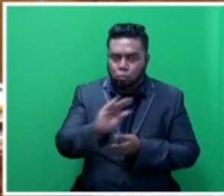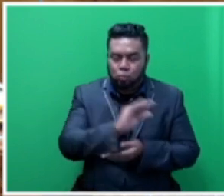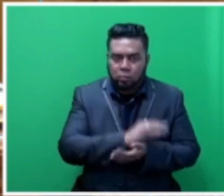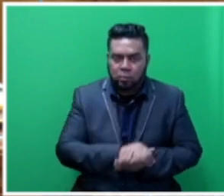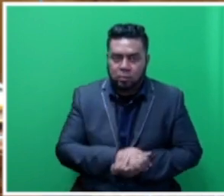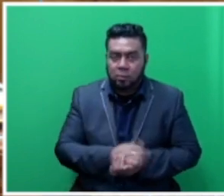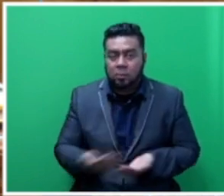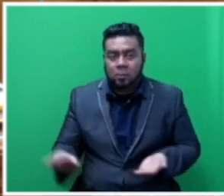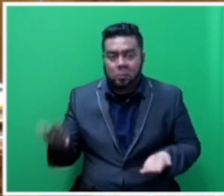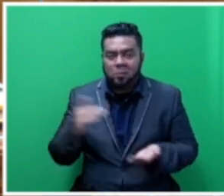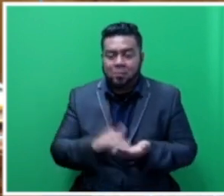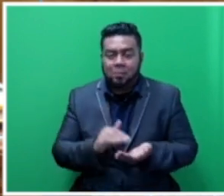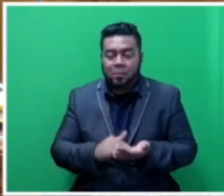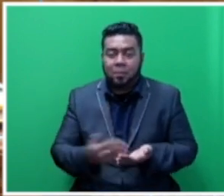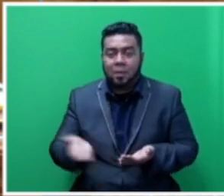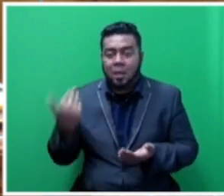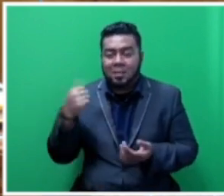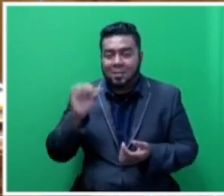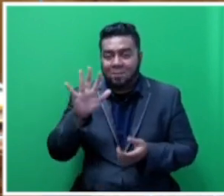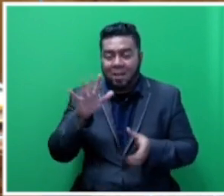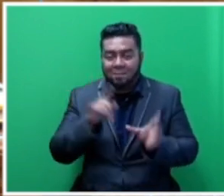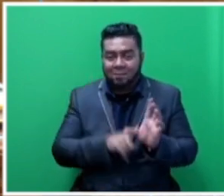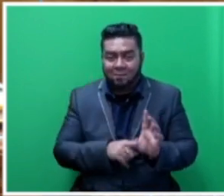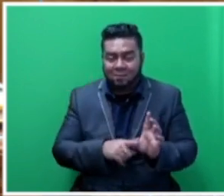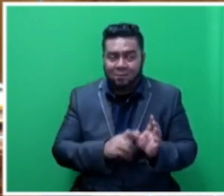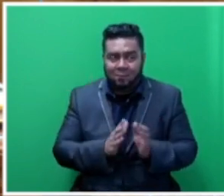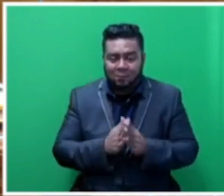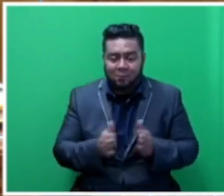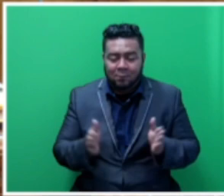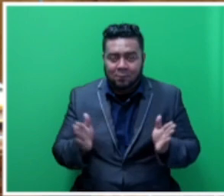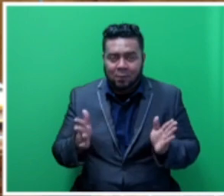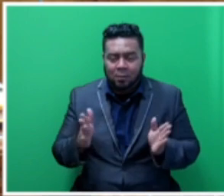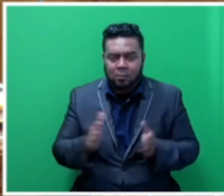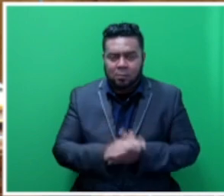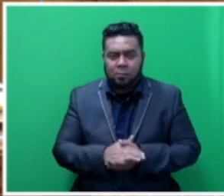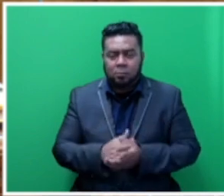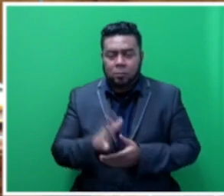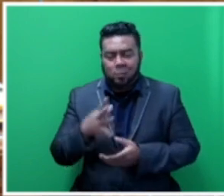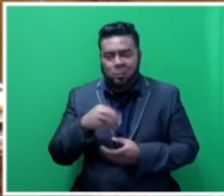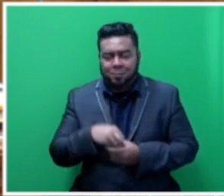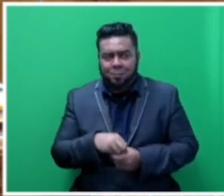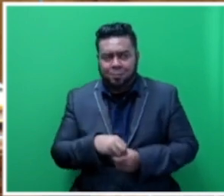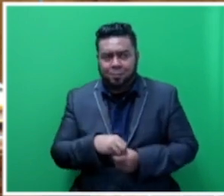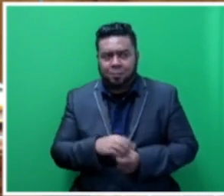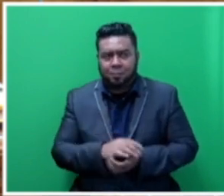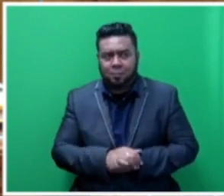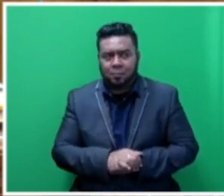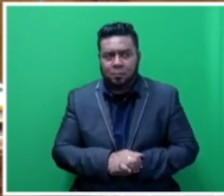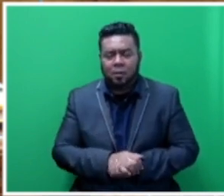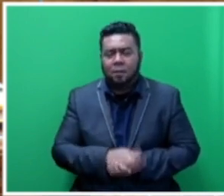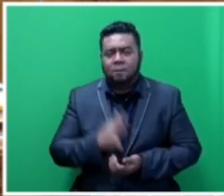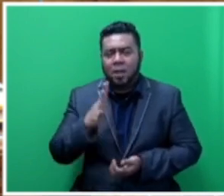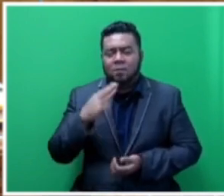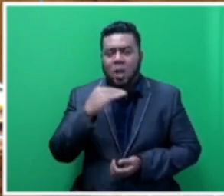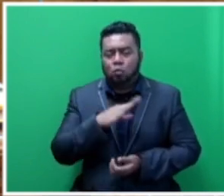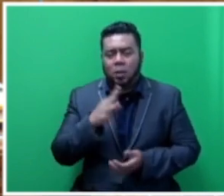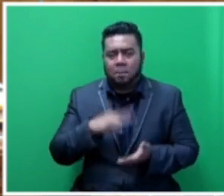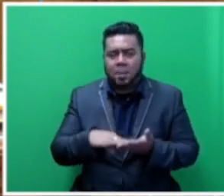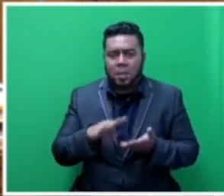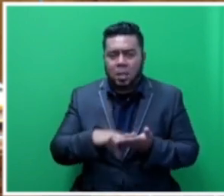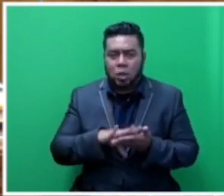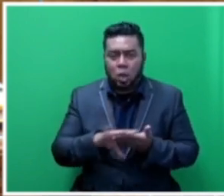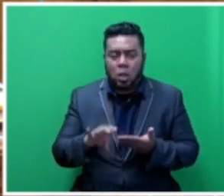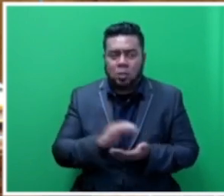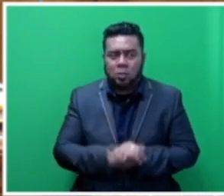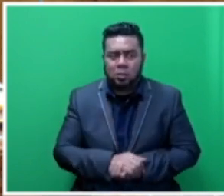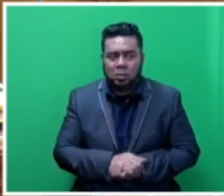In addition, sir, the last 5 years government, on average, usually underspend around $500 million.